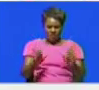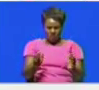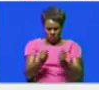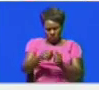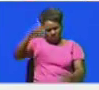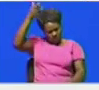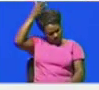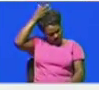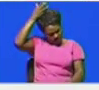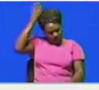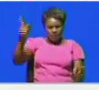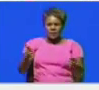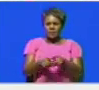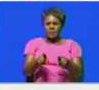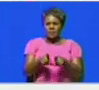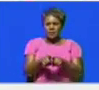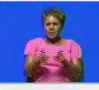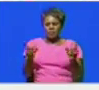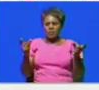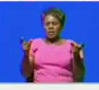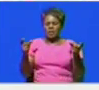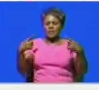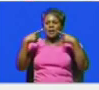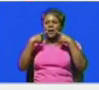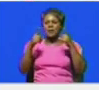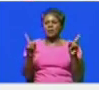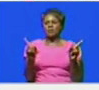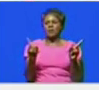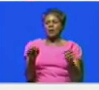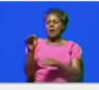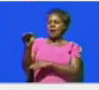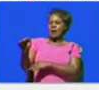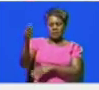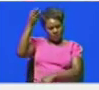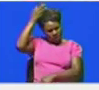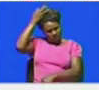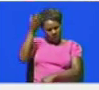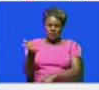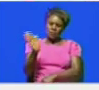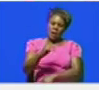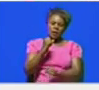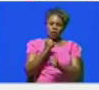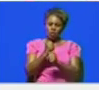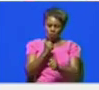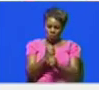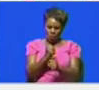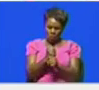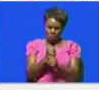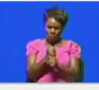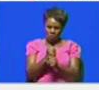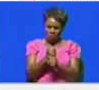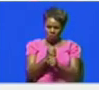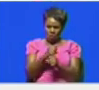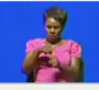nurses and we also made a press release where we requested our nurses to go back to work so that we